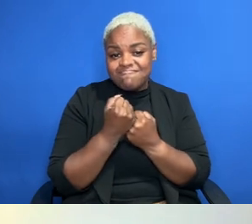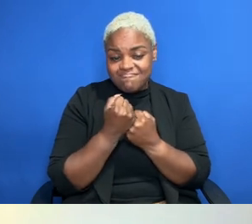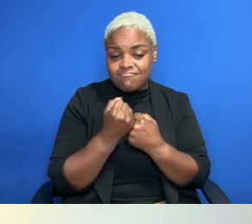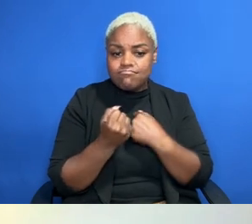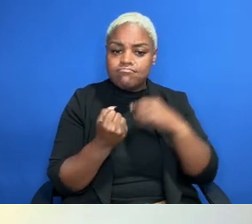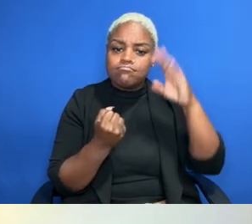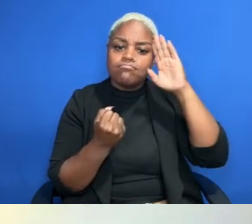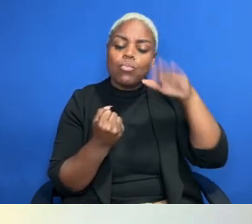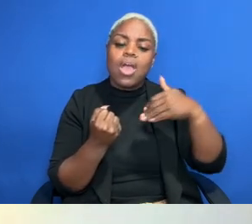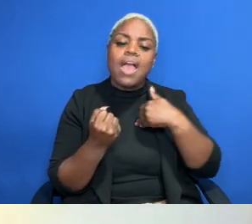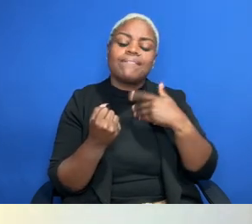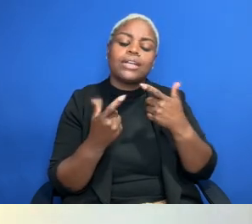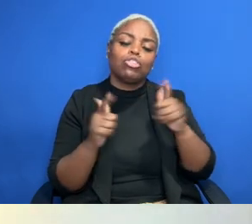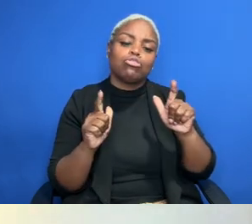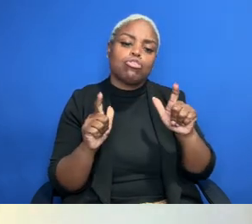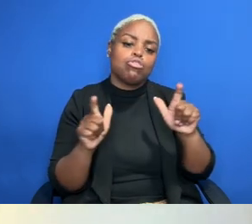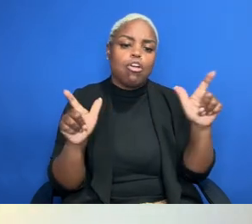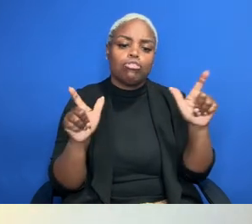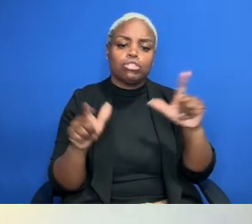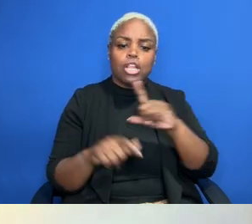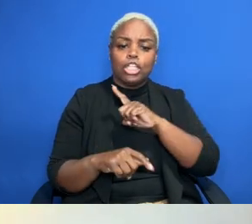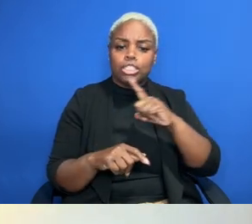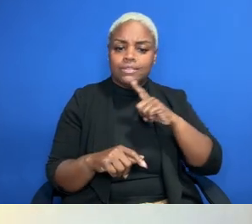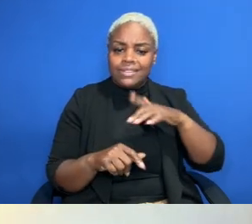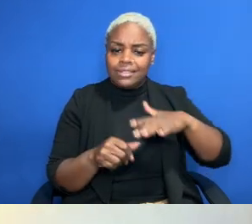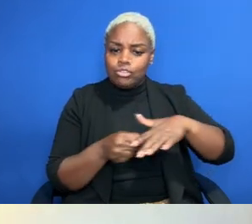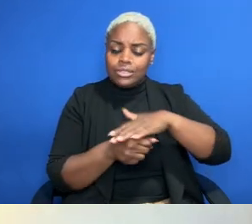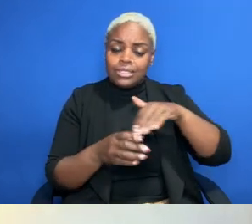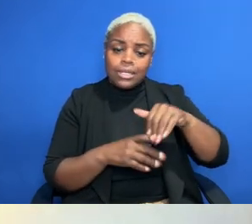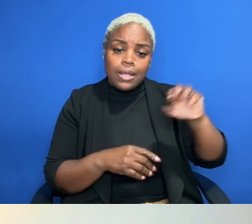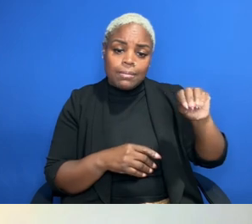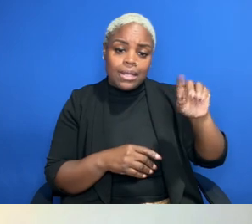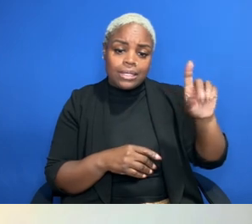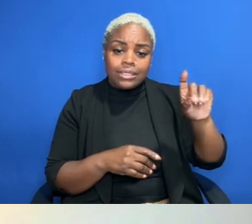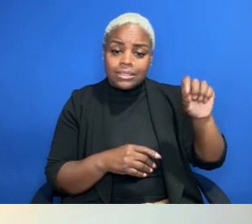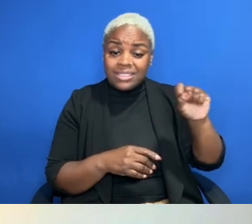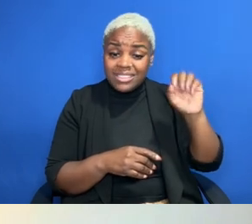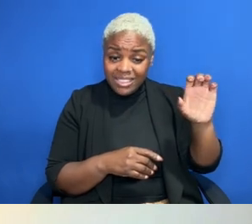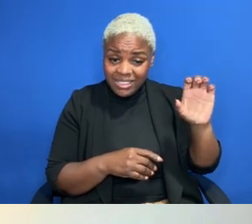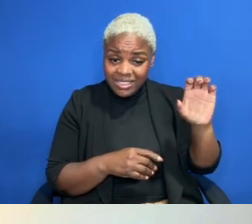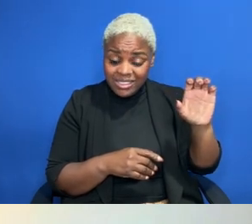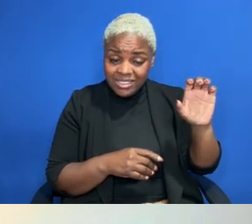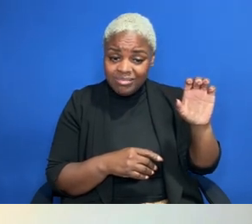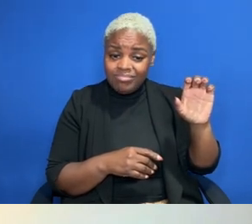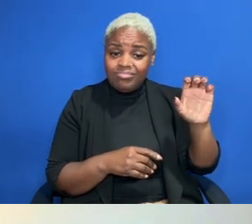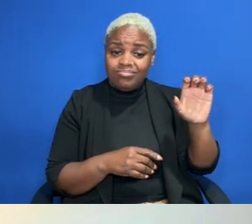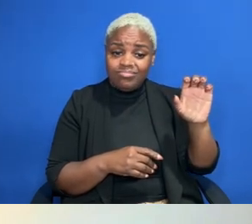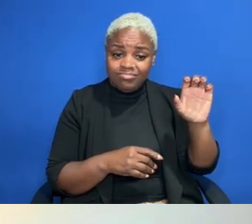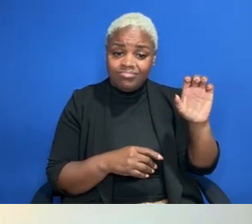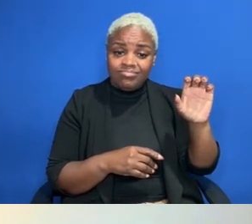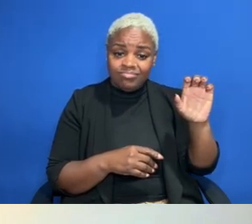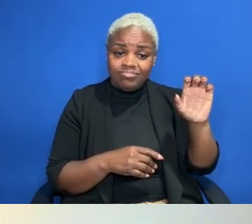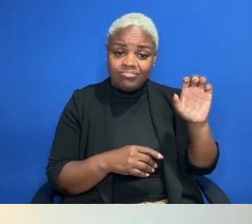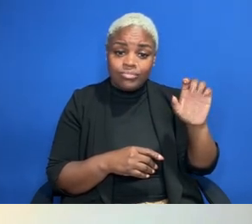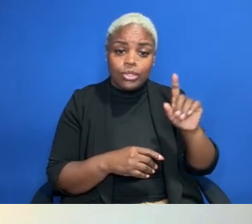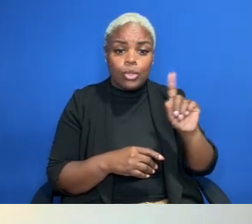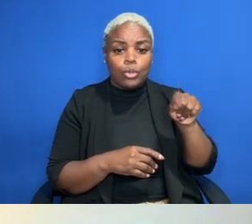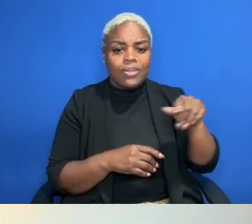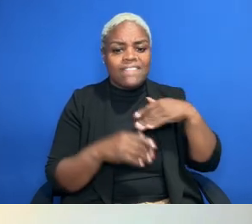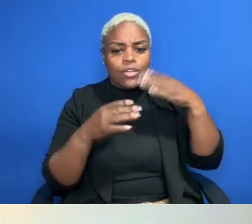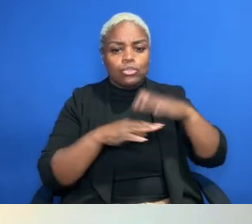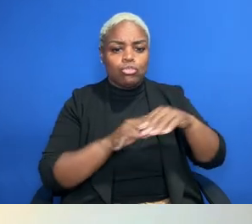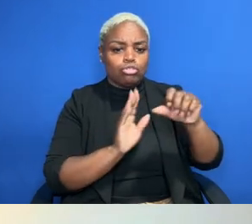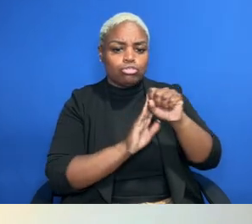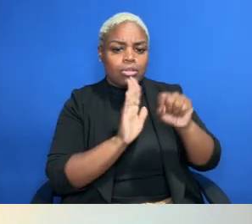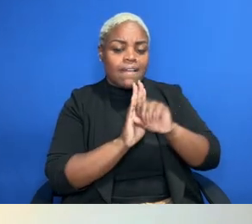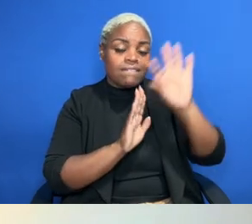the advocacy. I know, you know, we also have a very large legislative area in the MDSC